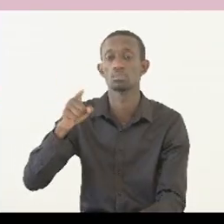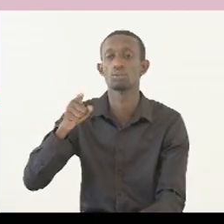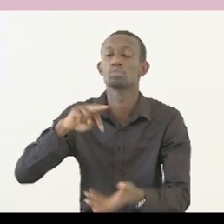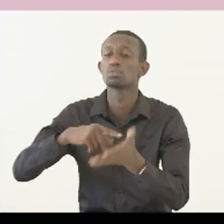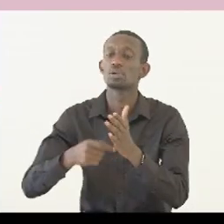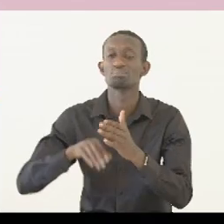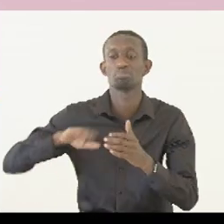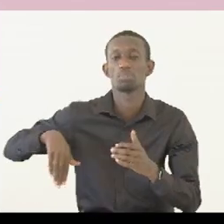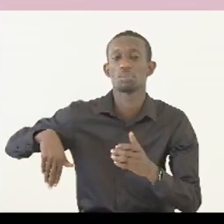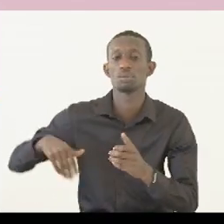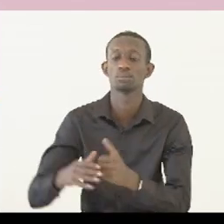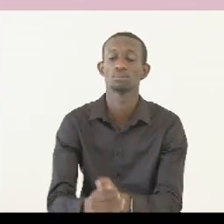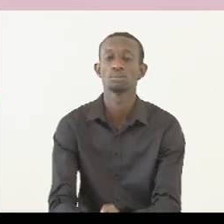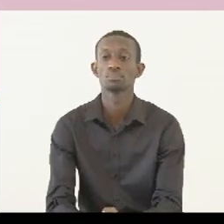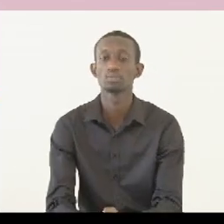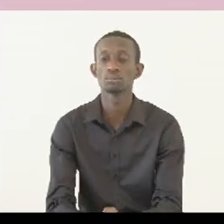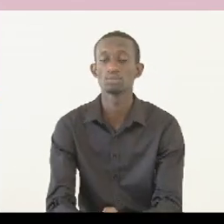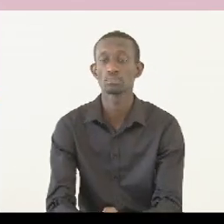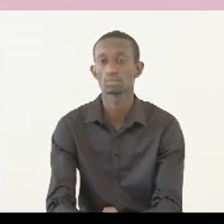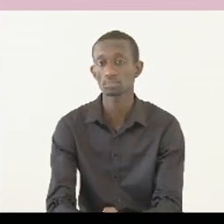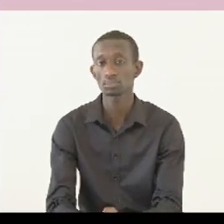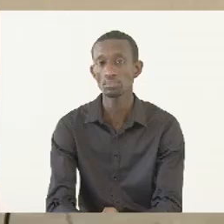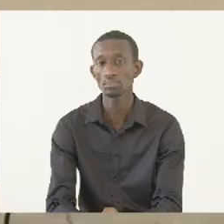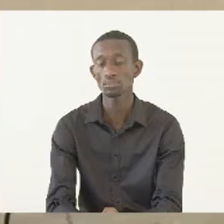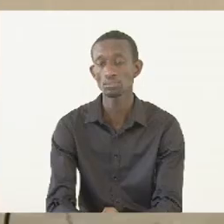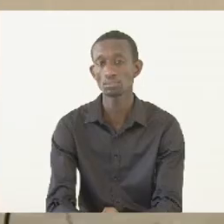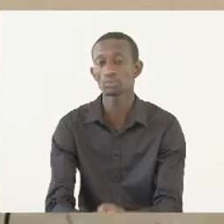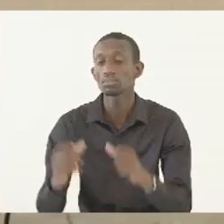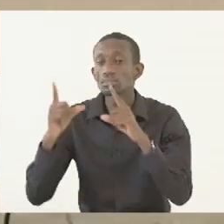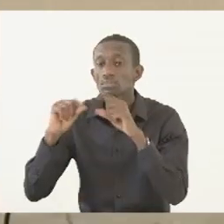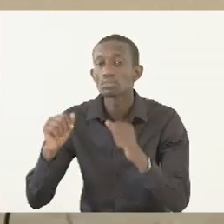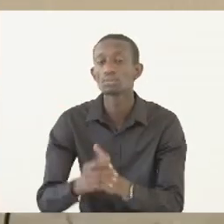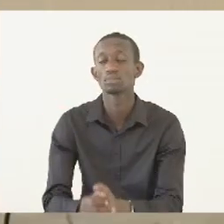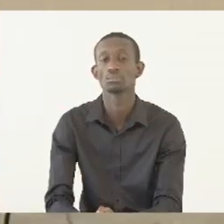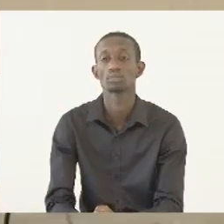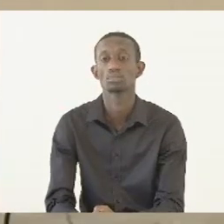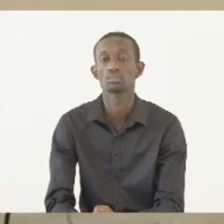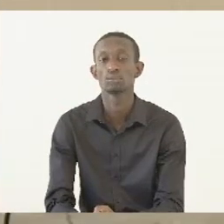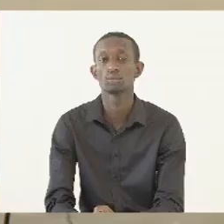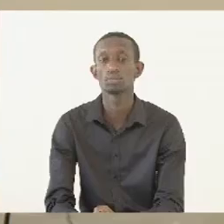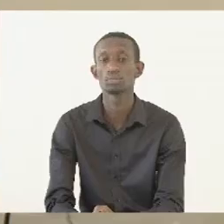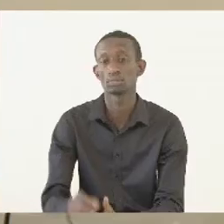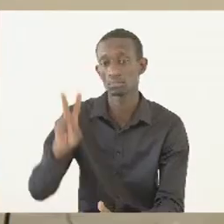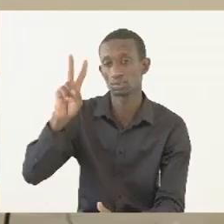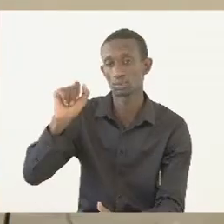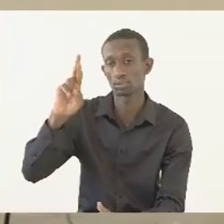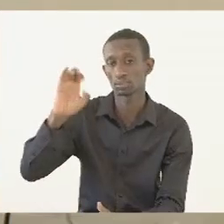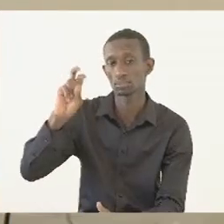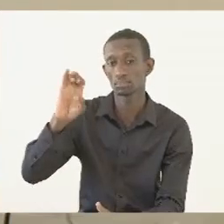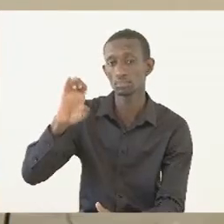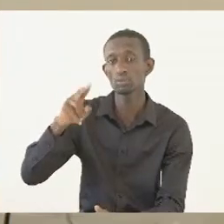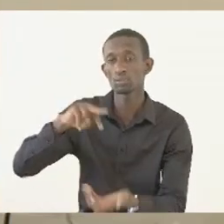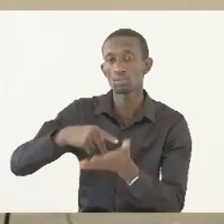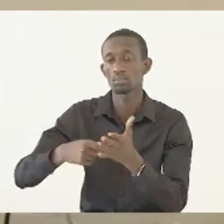last, okay? Valence, the last one. So valence electrons means the electrons in